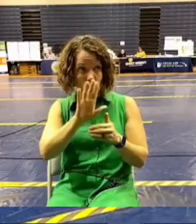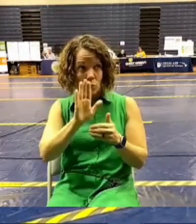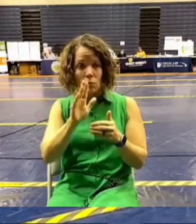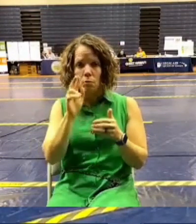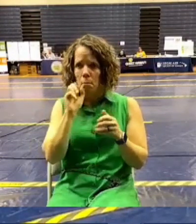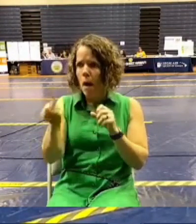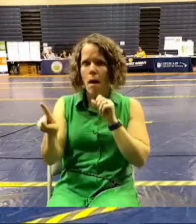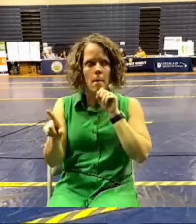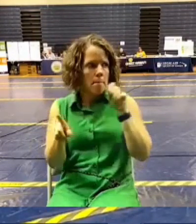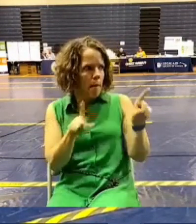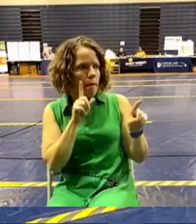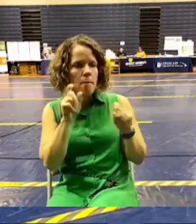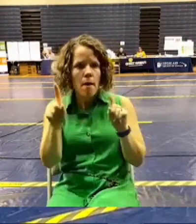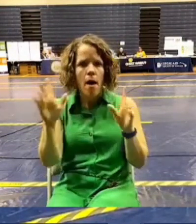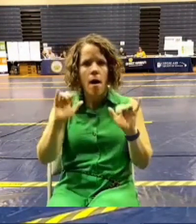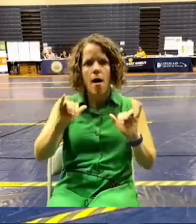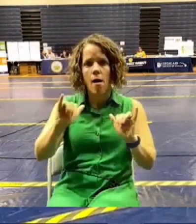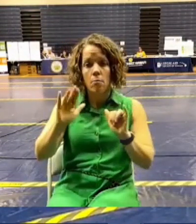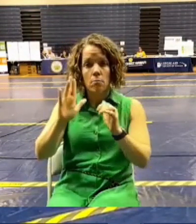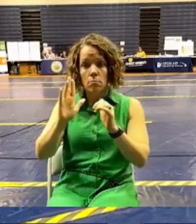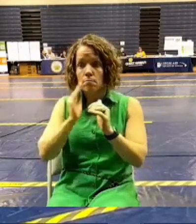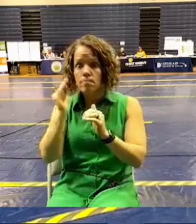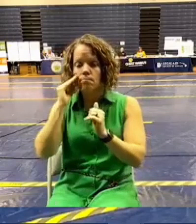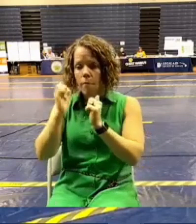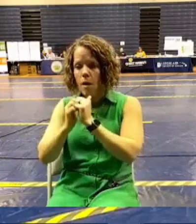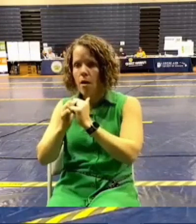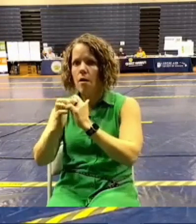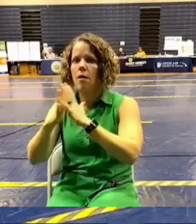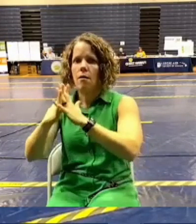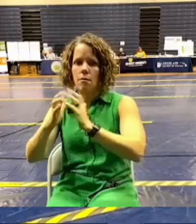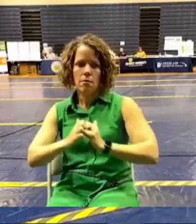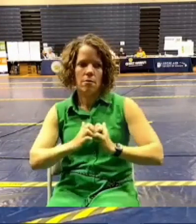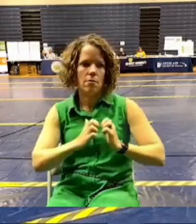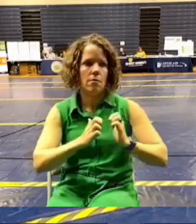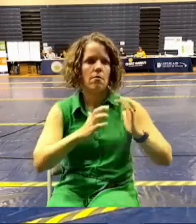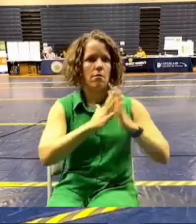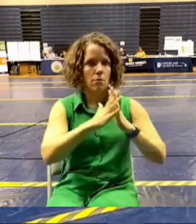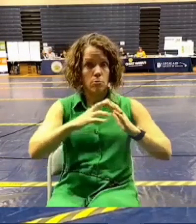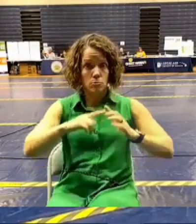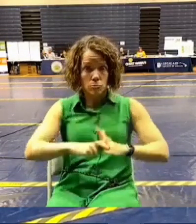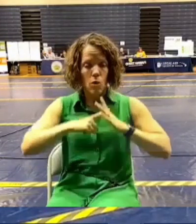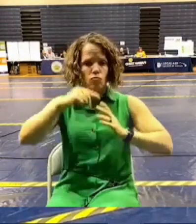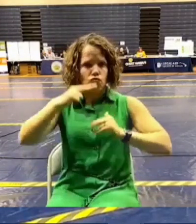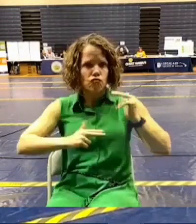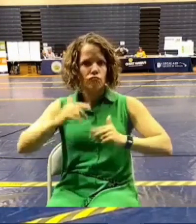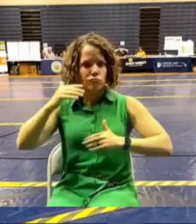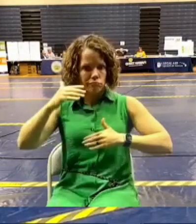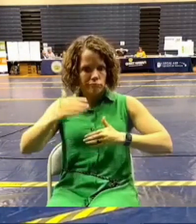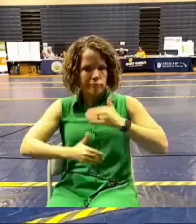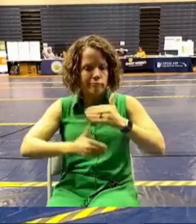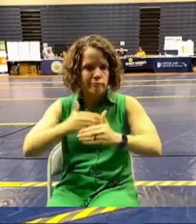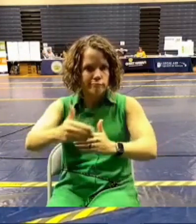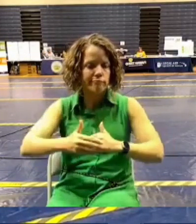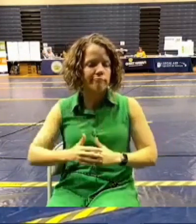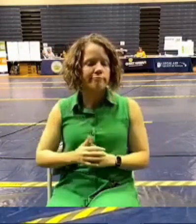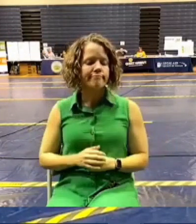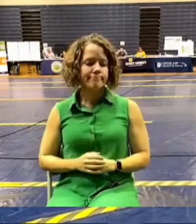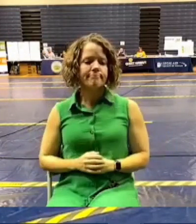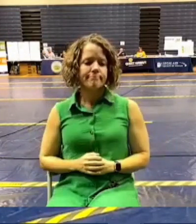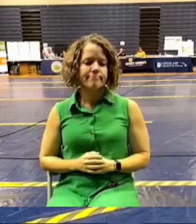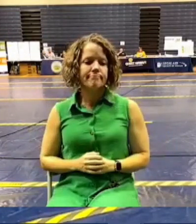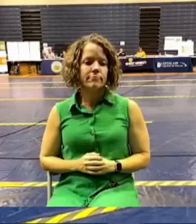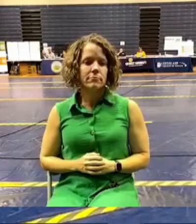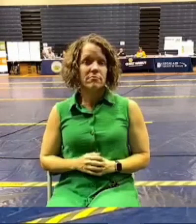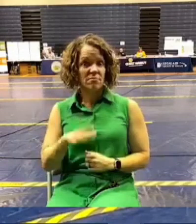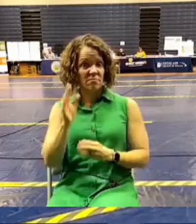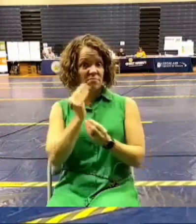begin to get off the ground. The other thing the properties, the amount of properties that